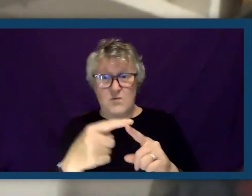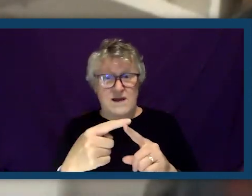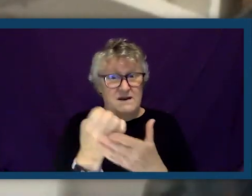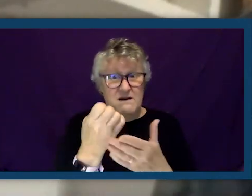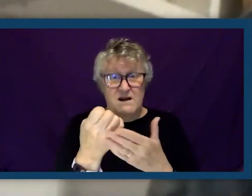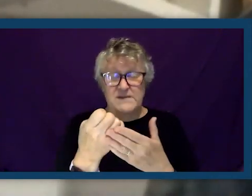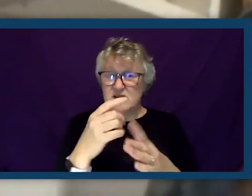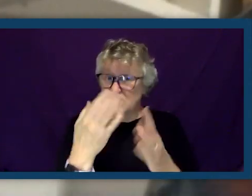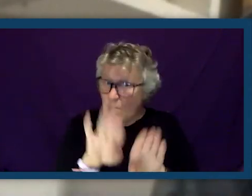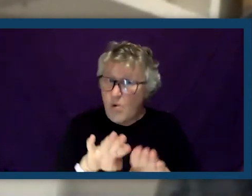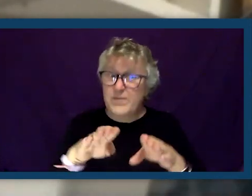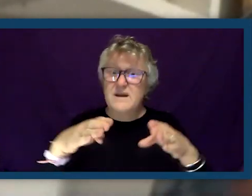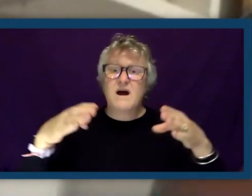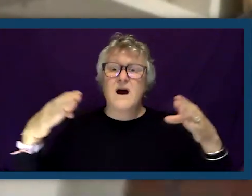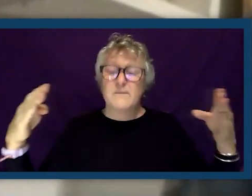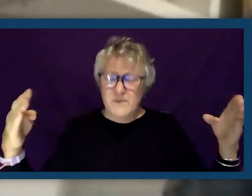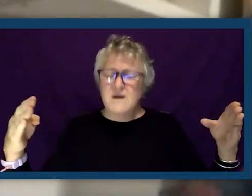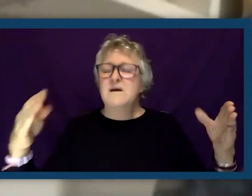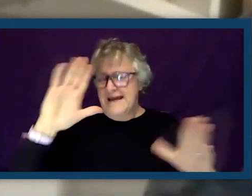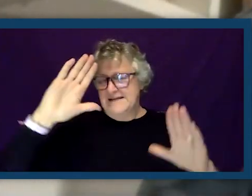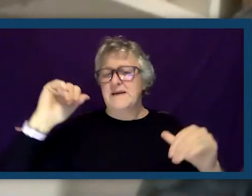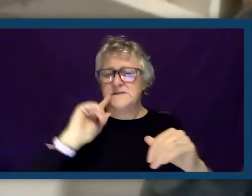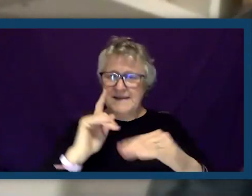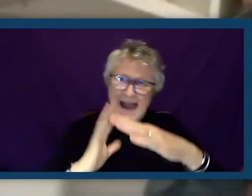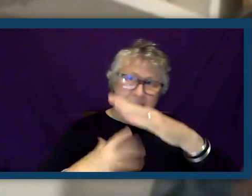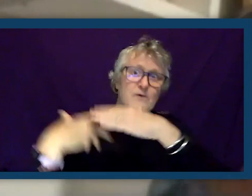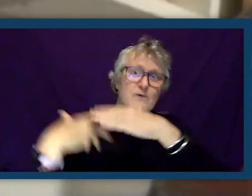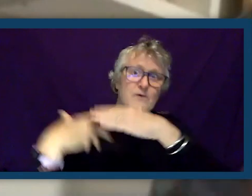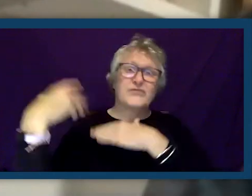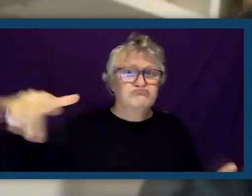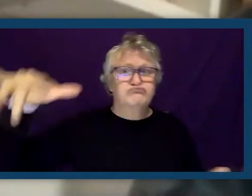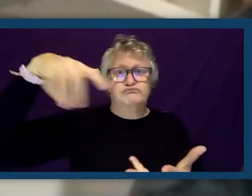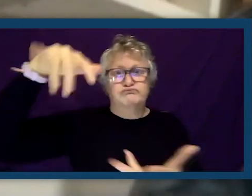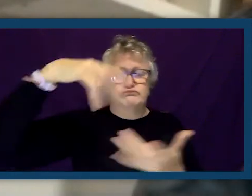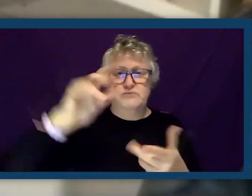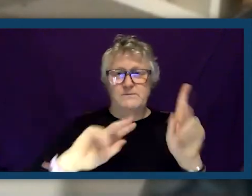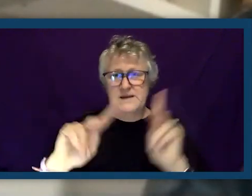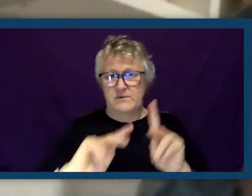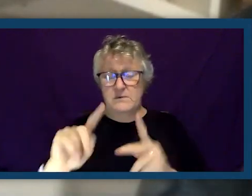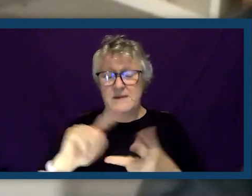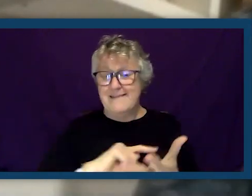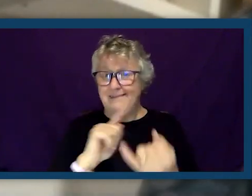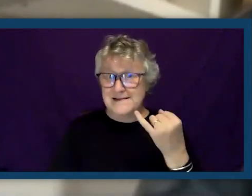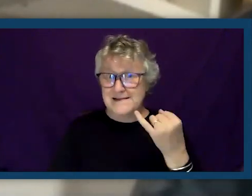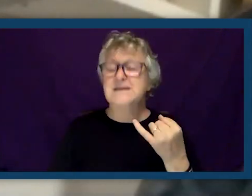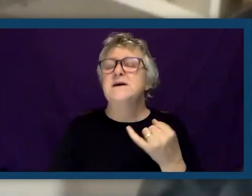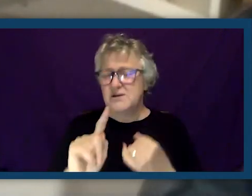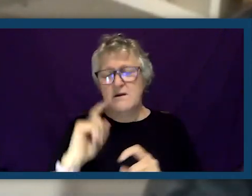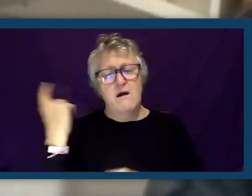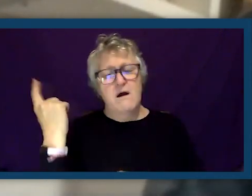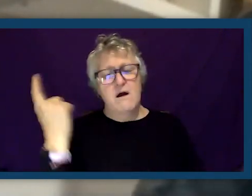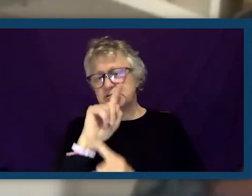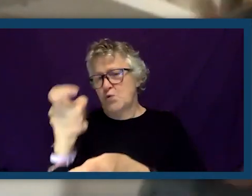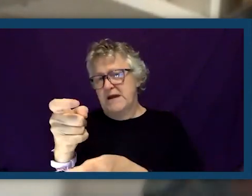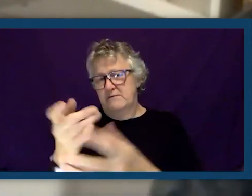to people in person as much as we can and are able to. And lastly, you can always donate through that link as well. So I would suggest, if you want to kind of